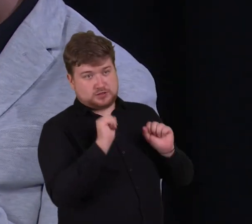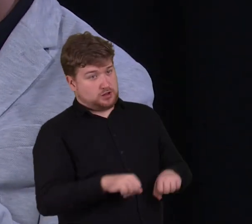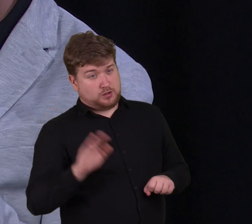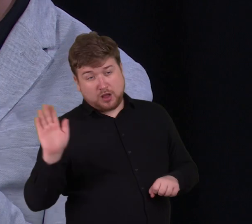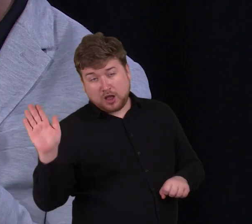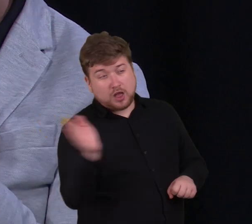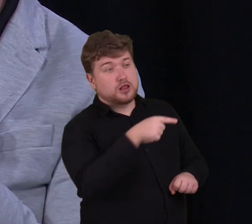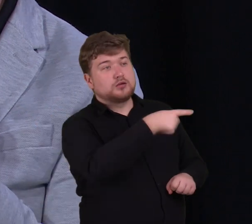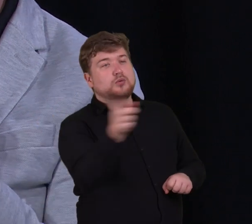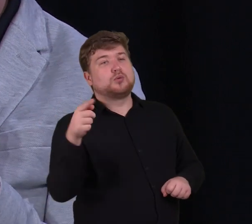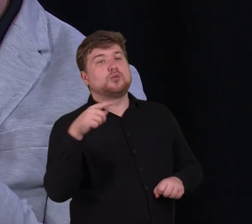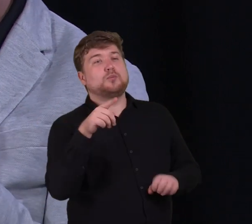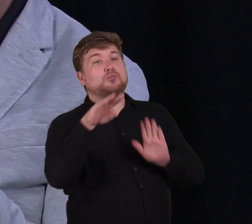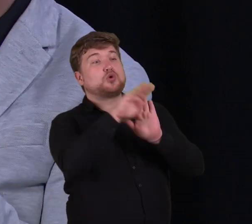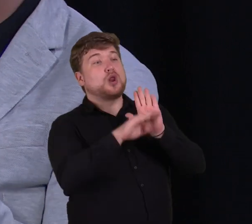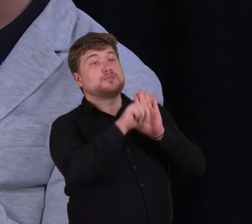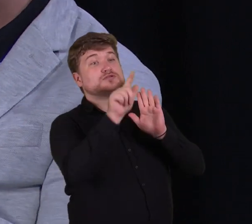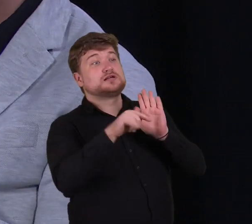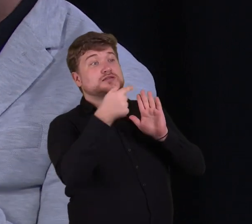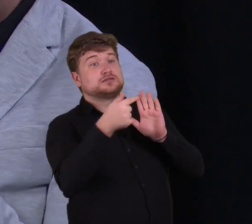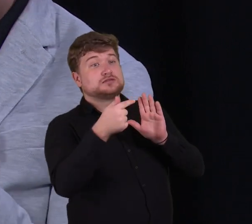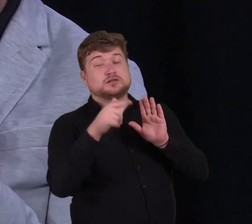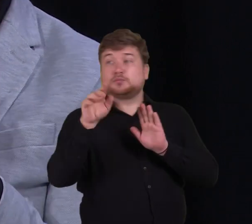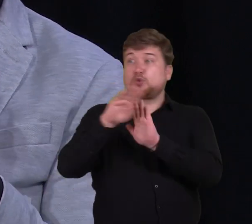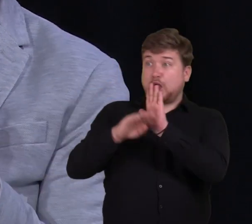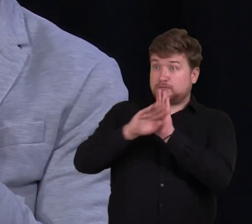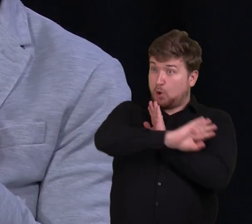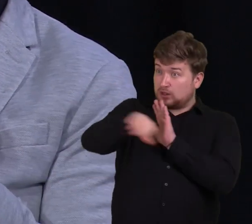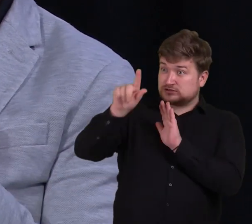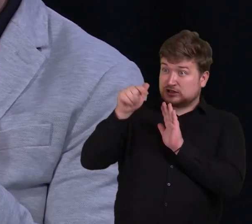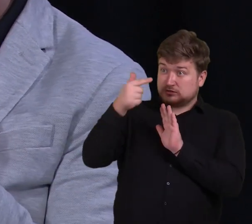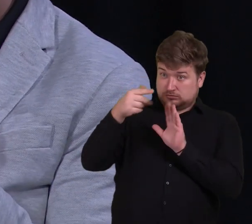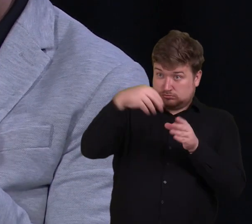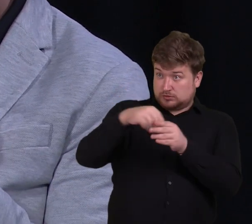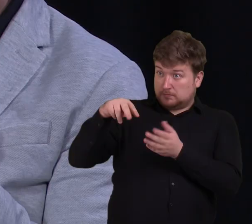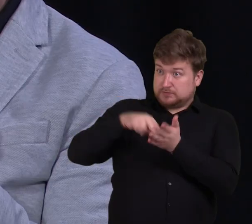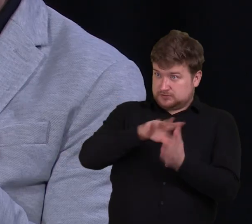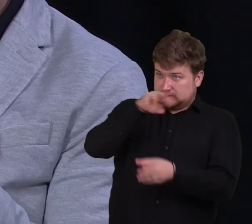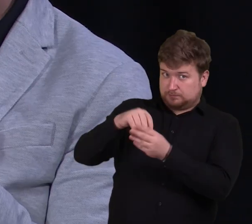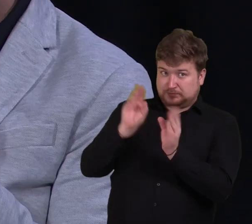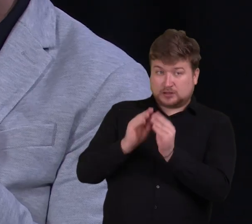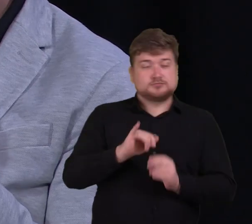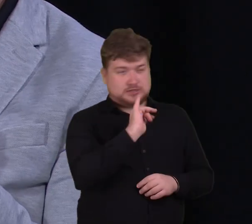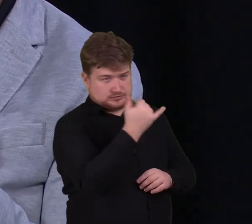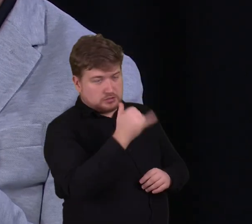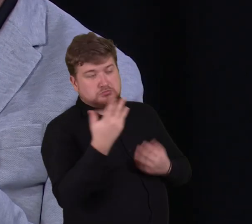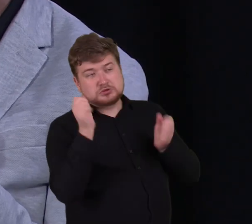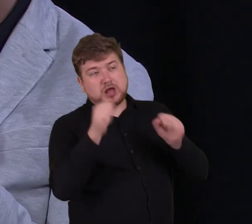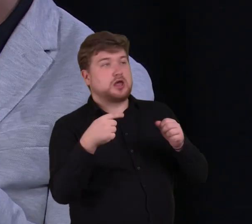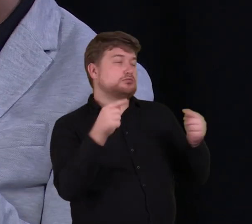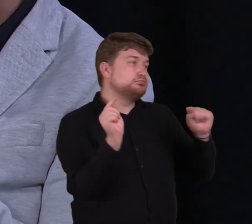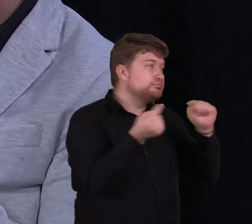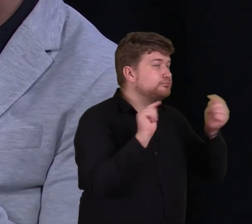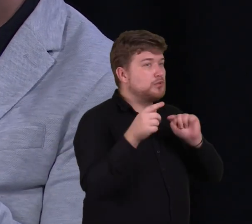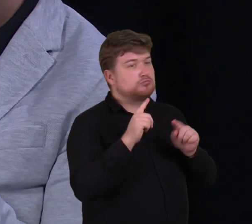are discussing, of course, current challenges, but at the same time we are preparing our joint